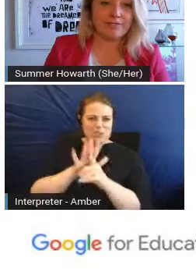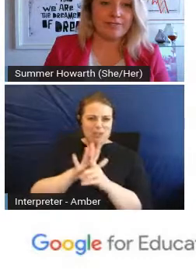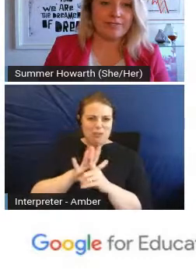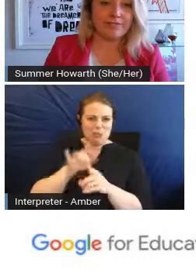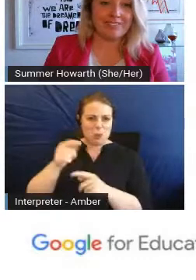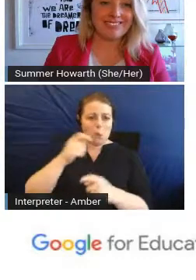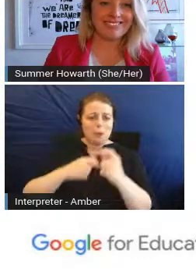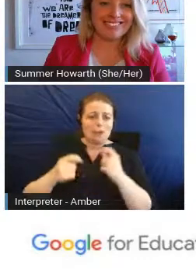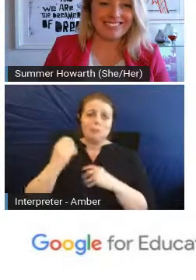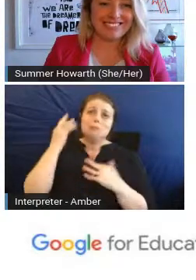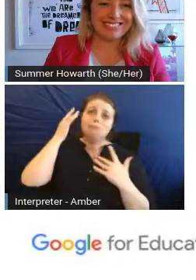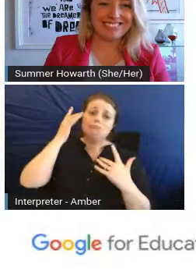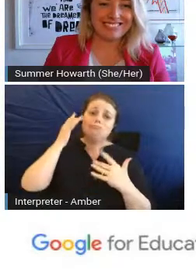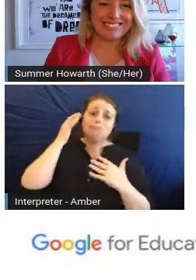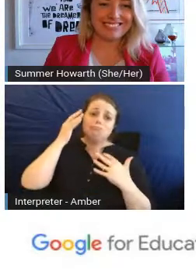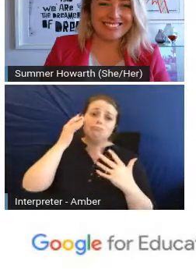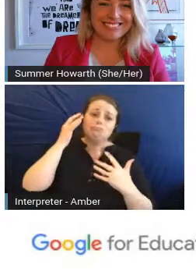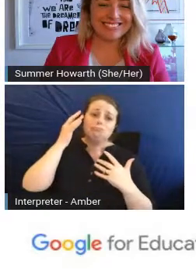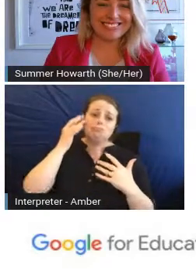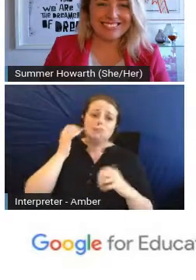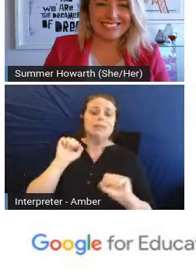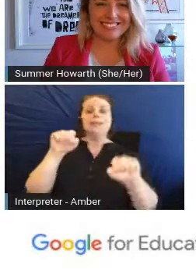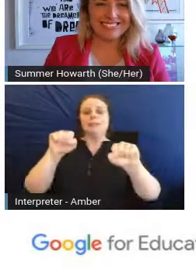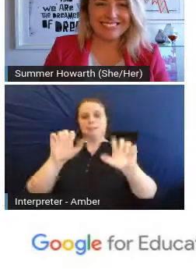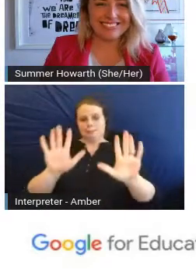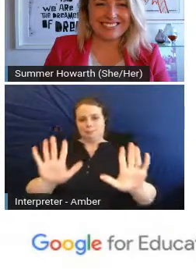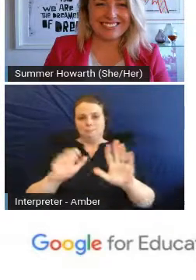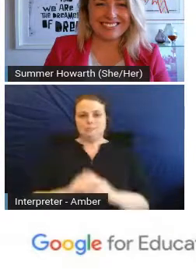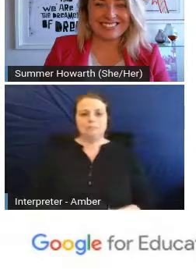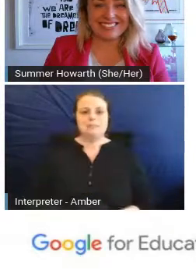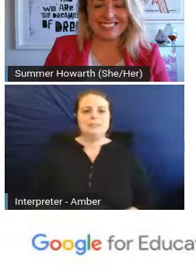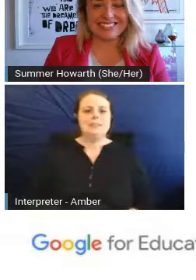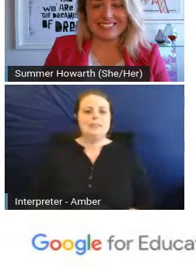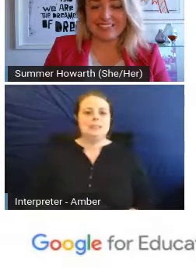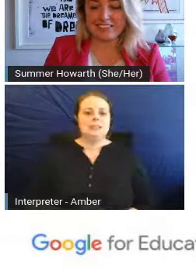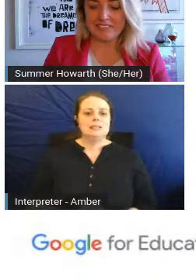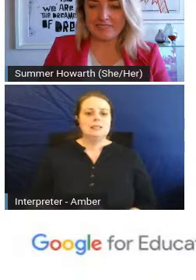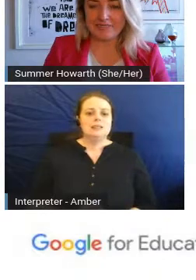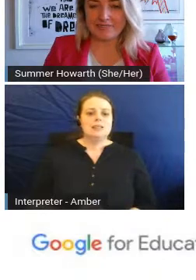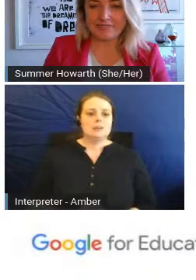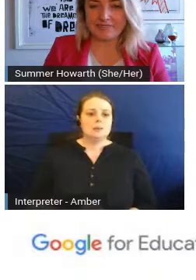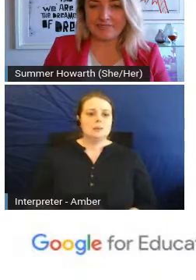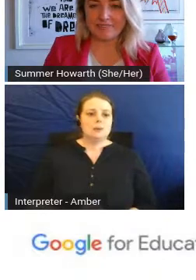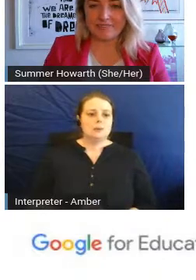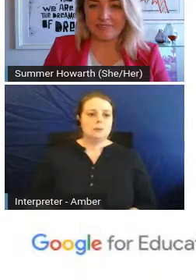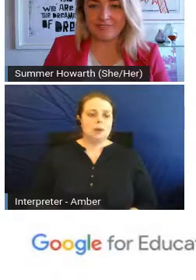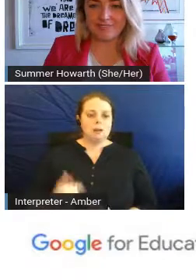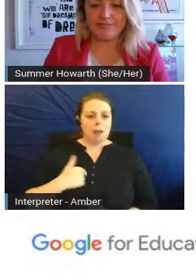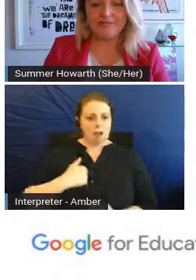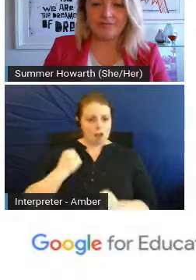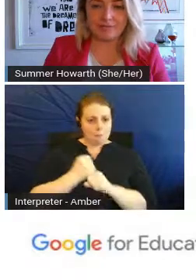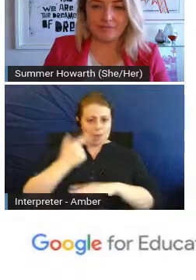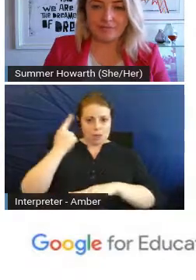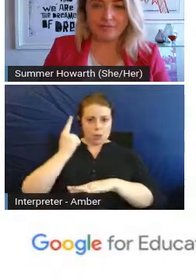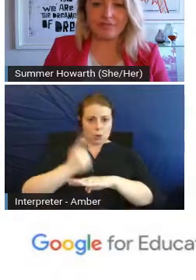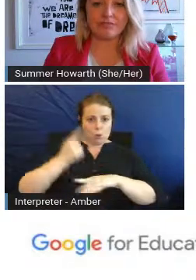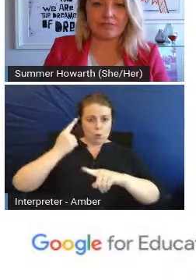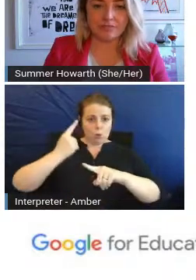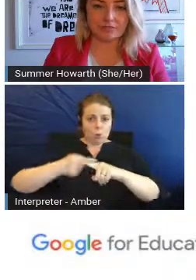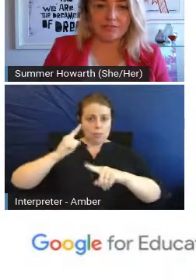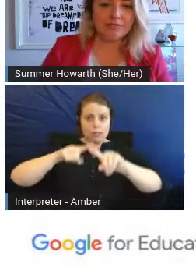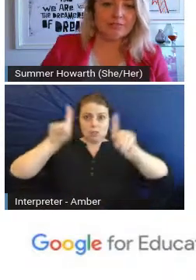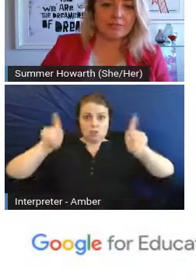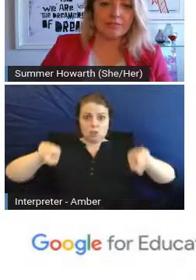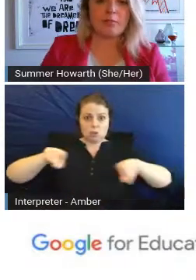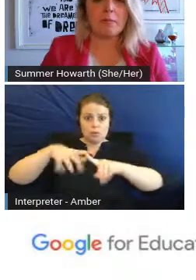right. So what I've done in that is I just did a quick screen capture of myself, right? Just